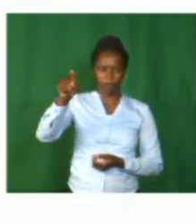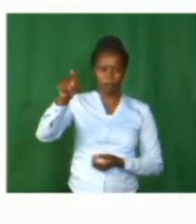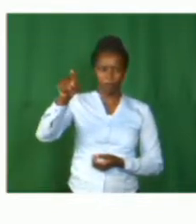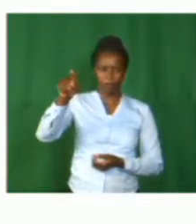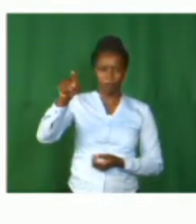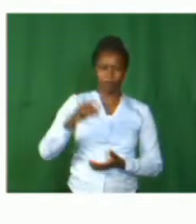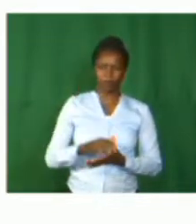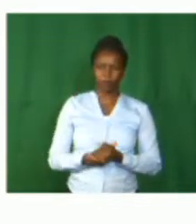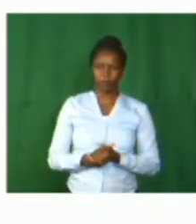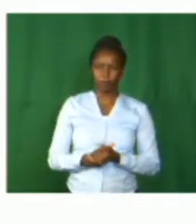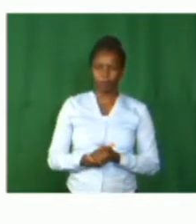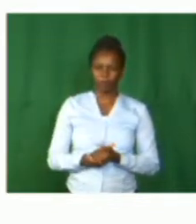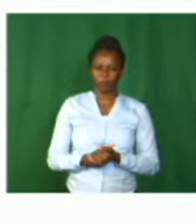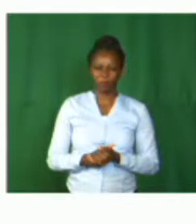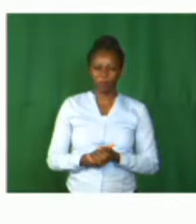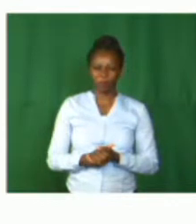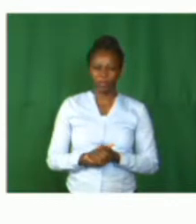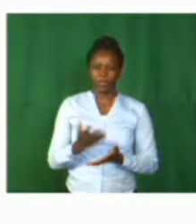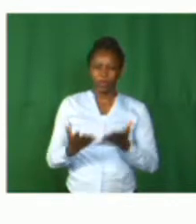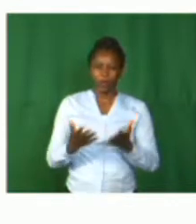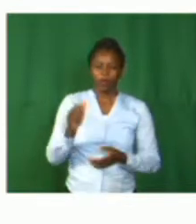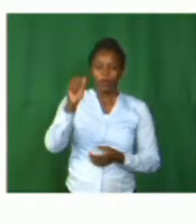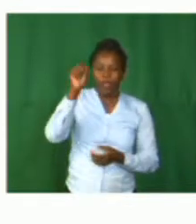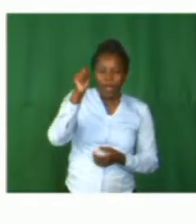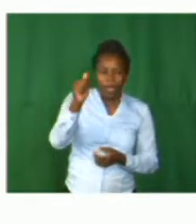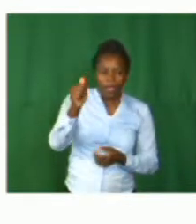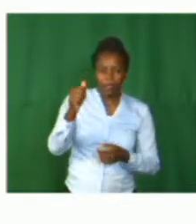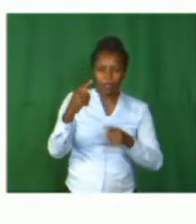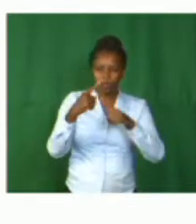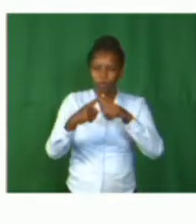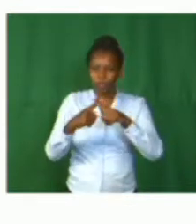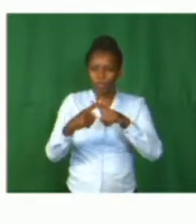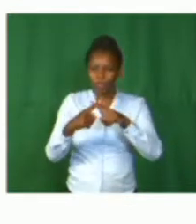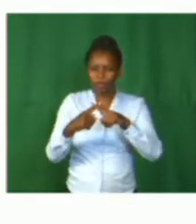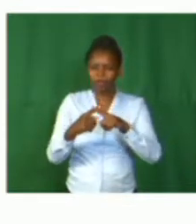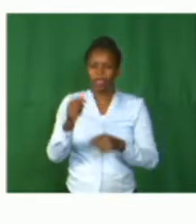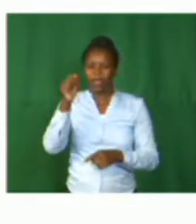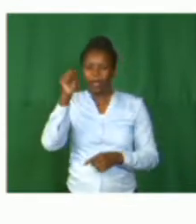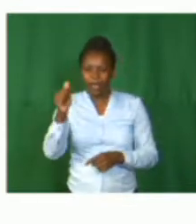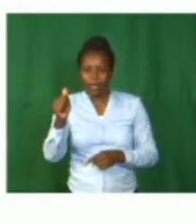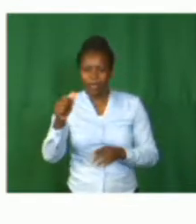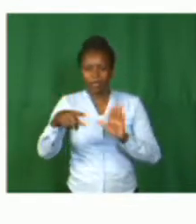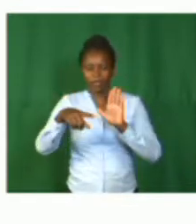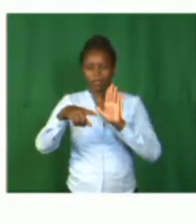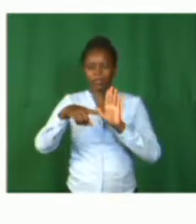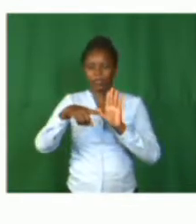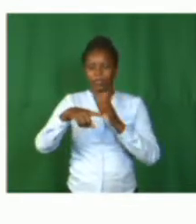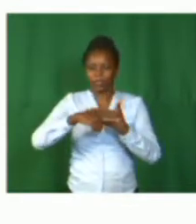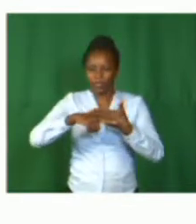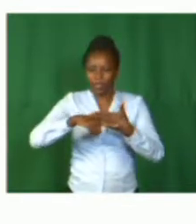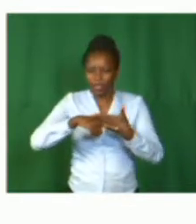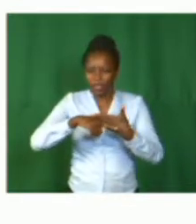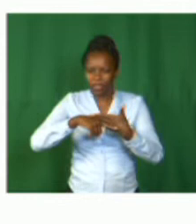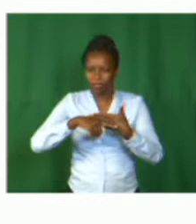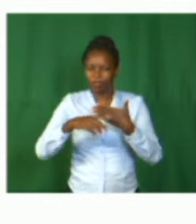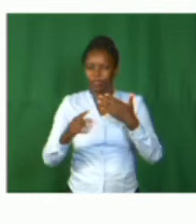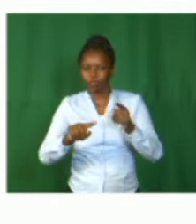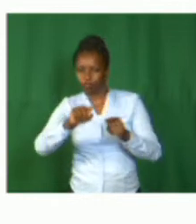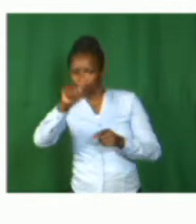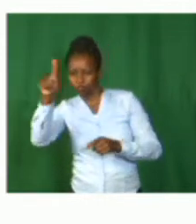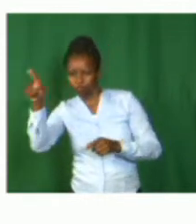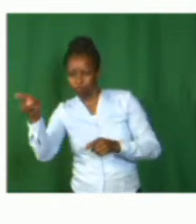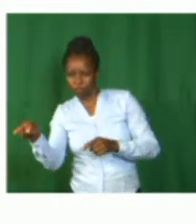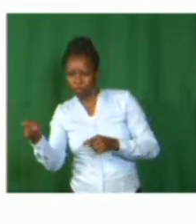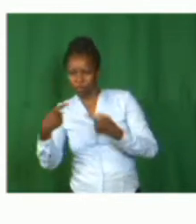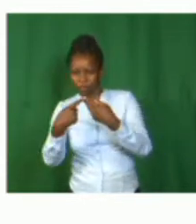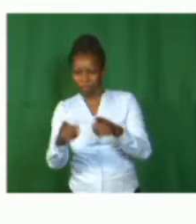it is when A is positive, it's going to be U-shaped, and when A is negative, it is going to be shaped in this manner. So